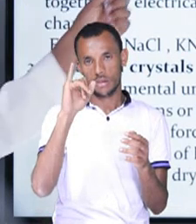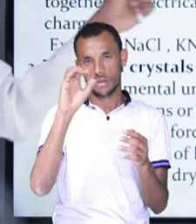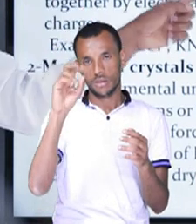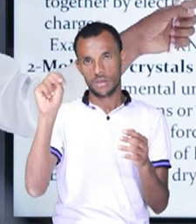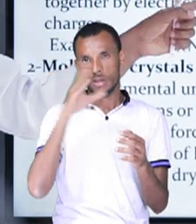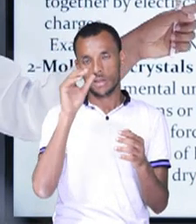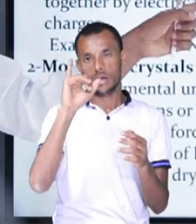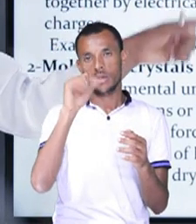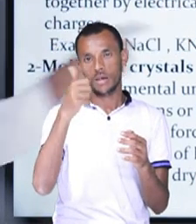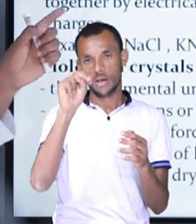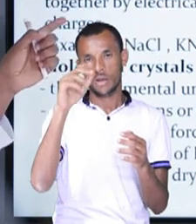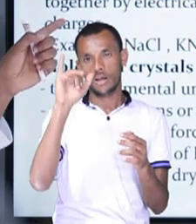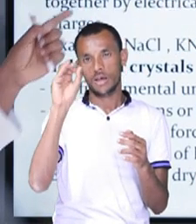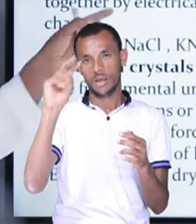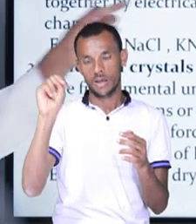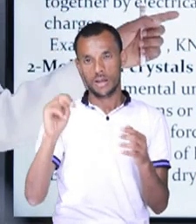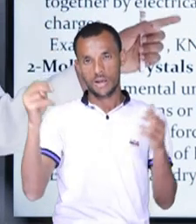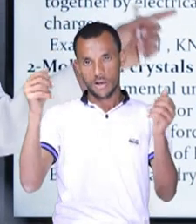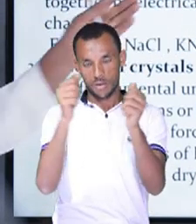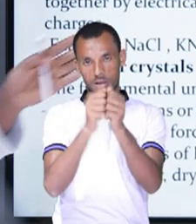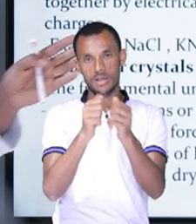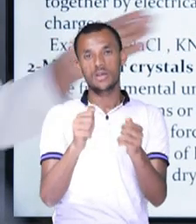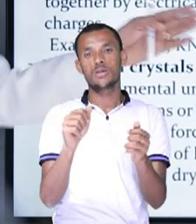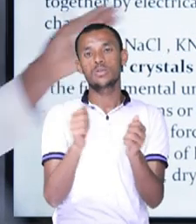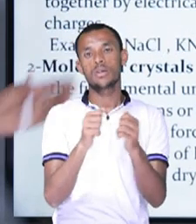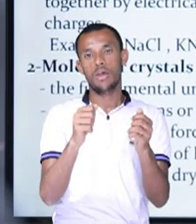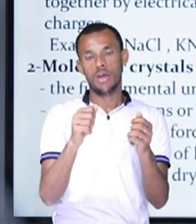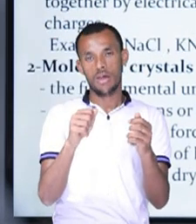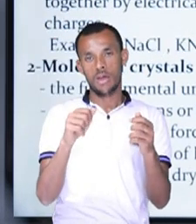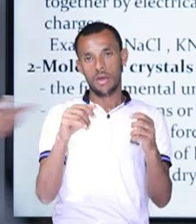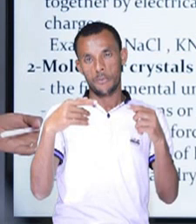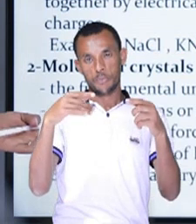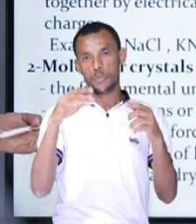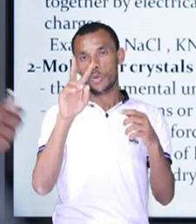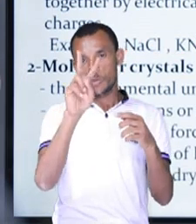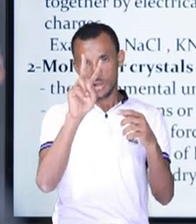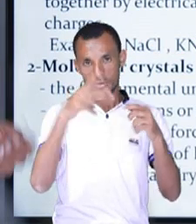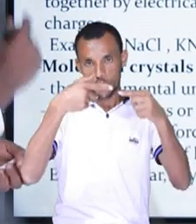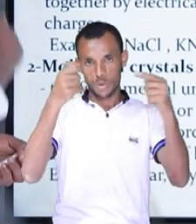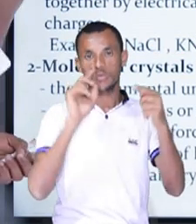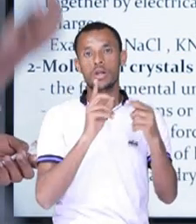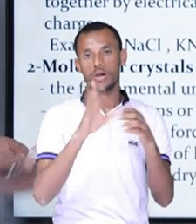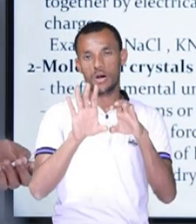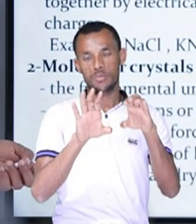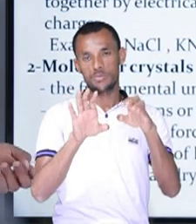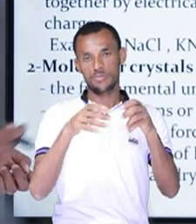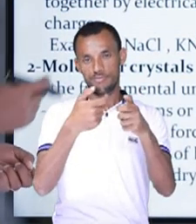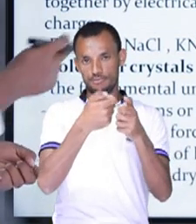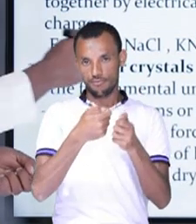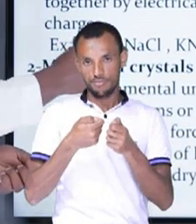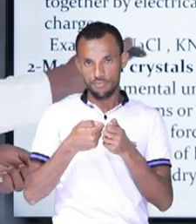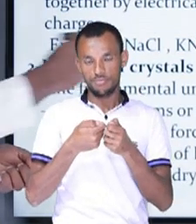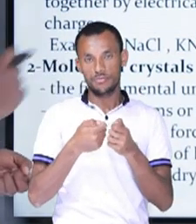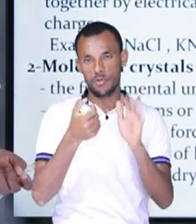Consist of cations and anions held together by electrostatic attraction of opposite charge. This opposite charge is what? Cations and anions. For